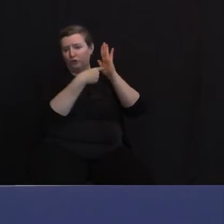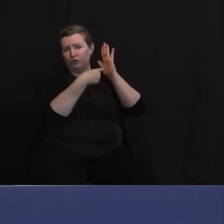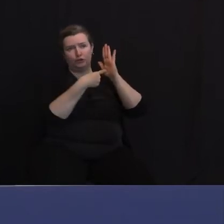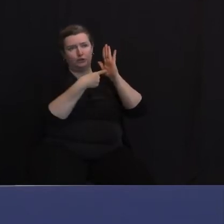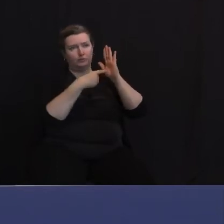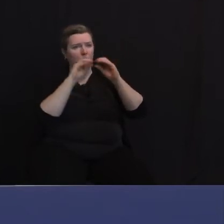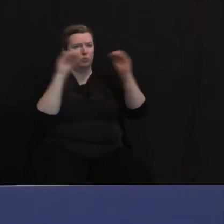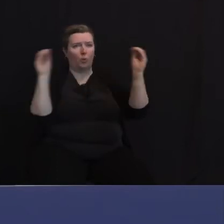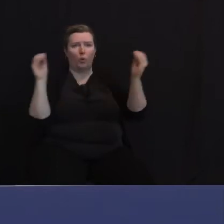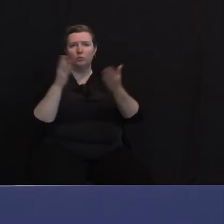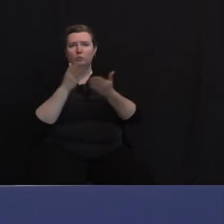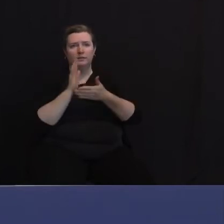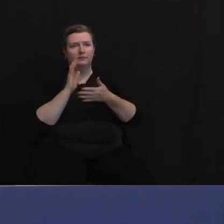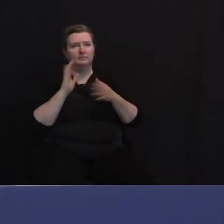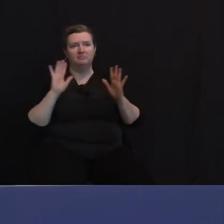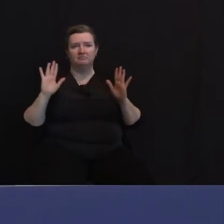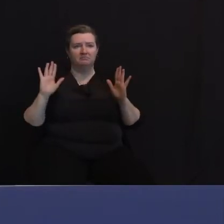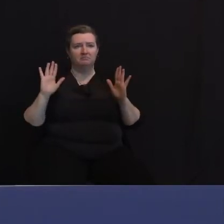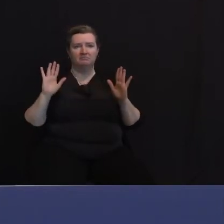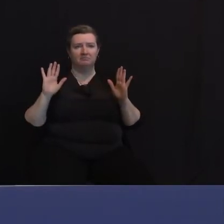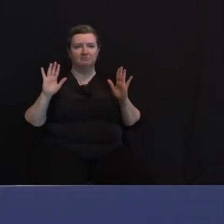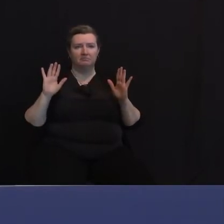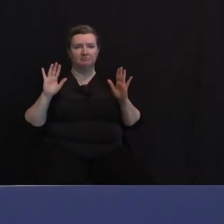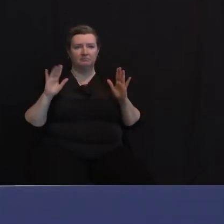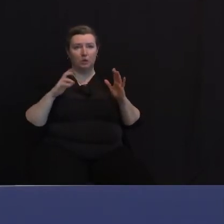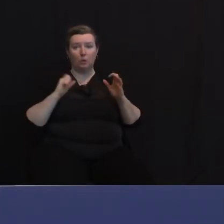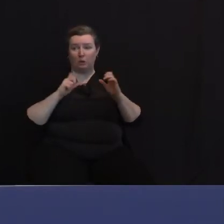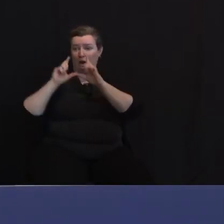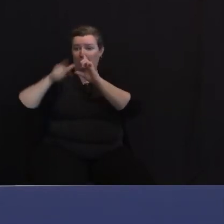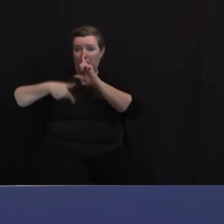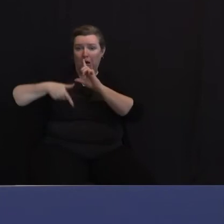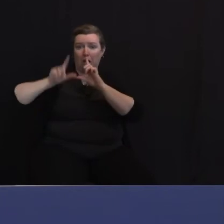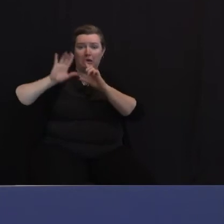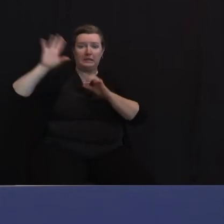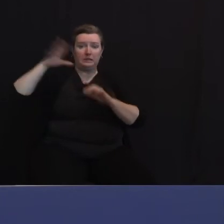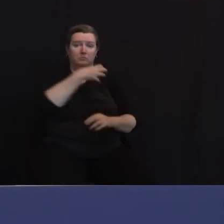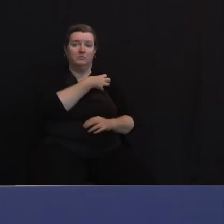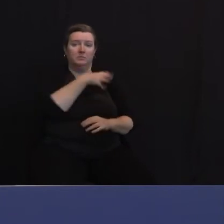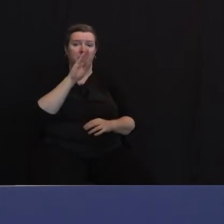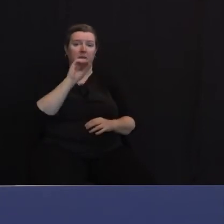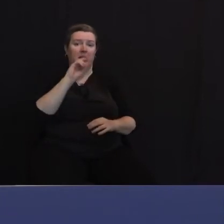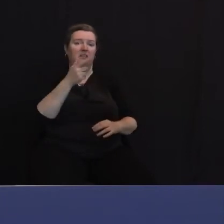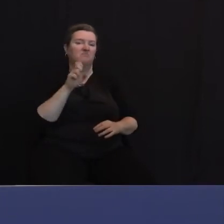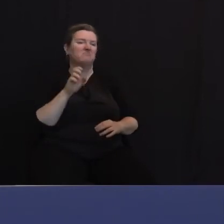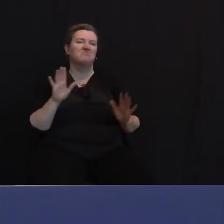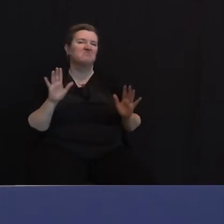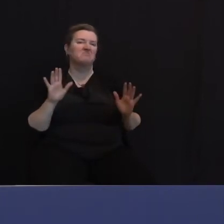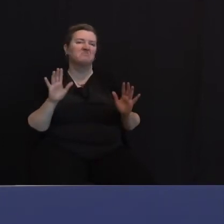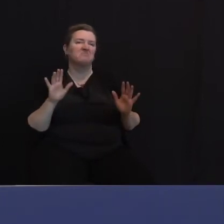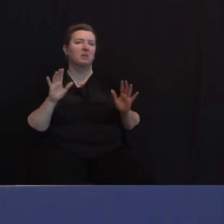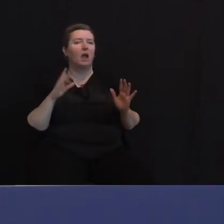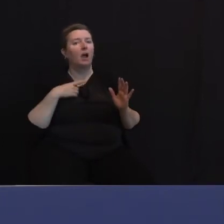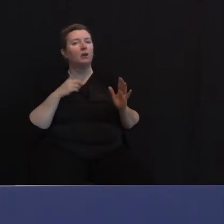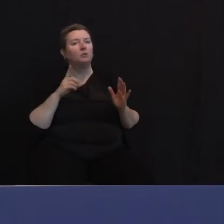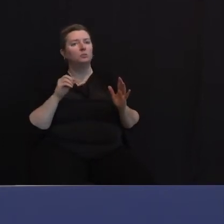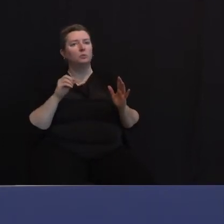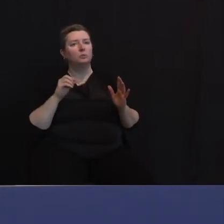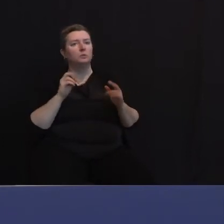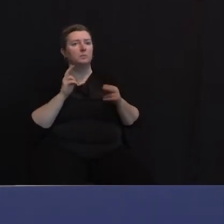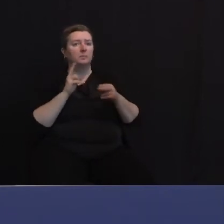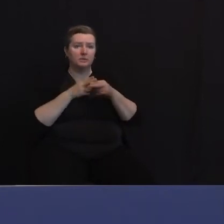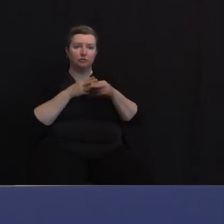be nothing to revoke. And lastly, I just re-echo what I've said before, that the president's role in